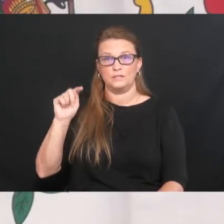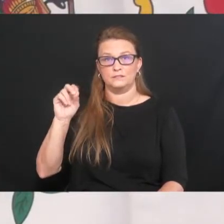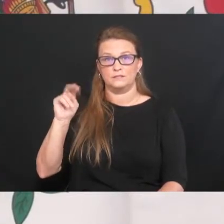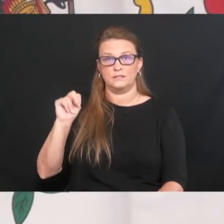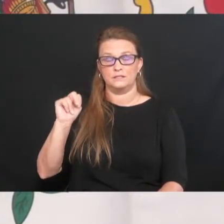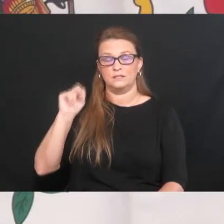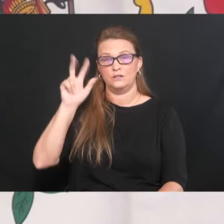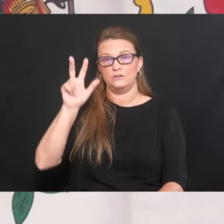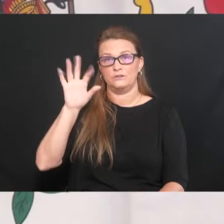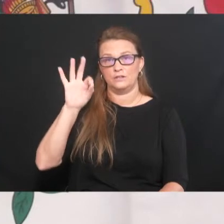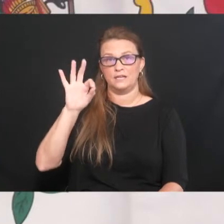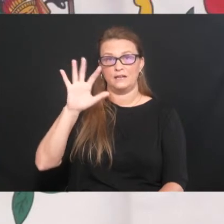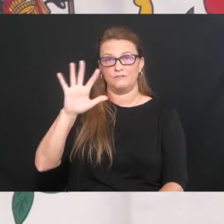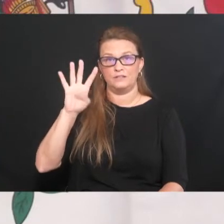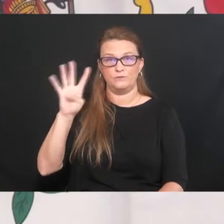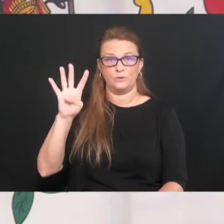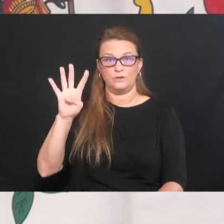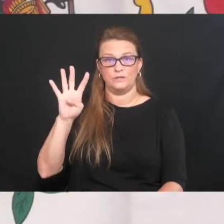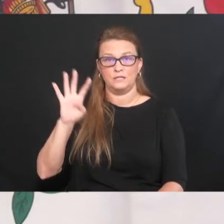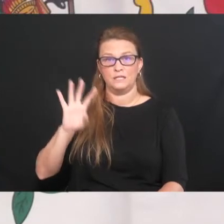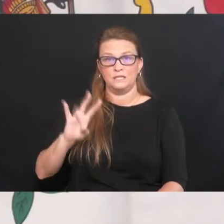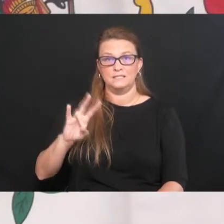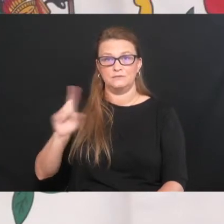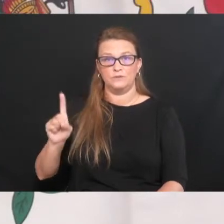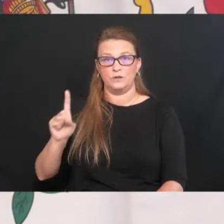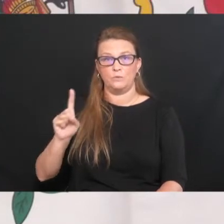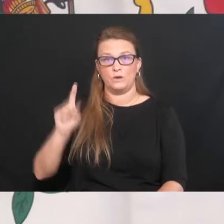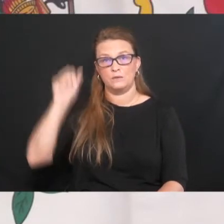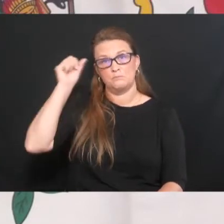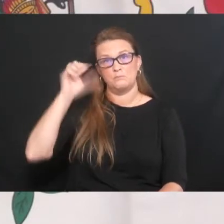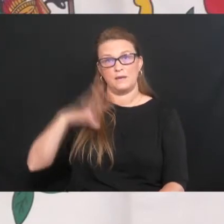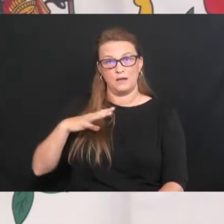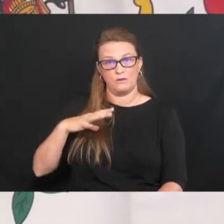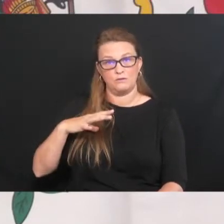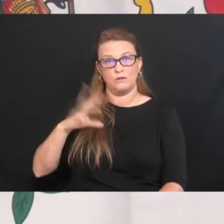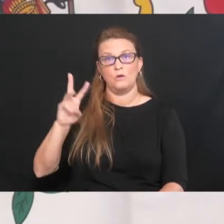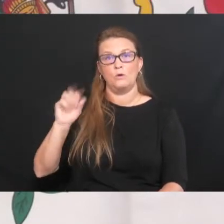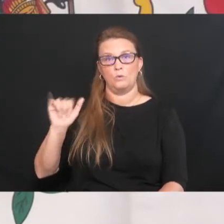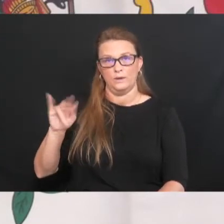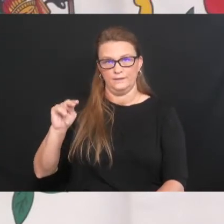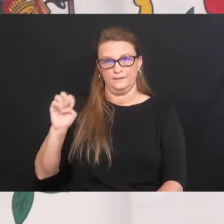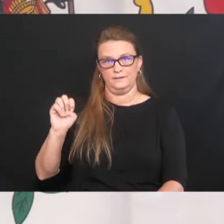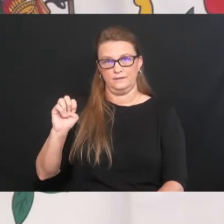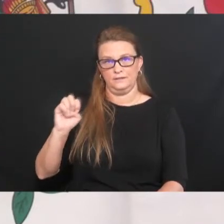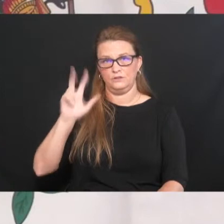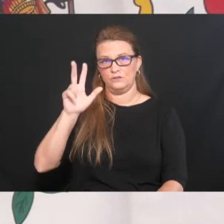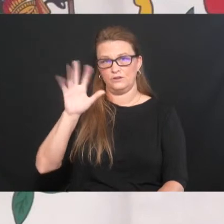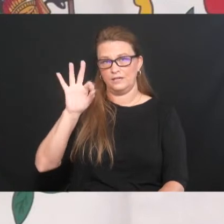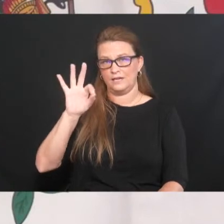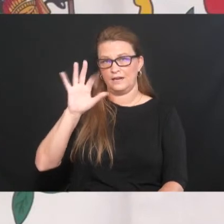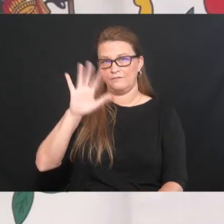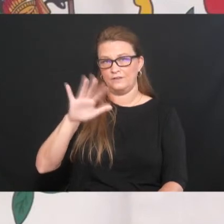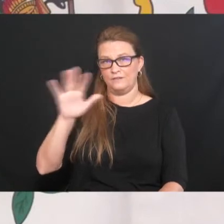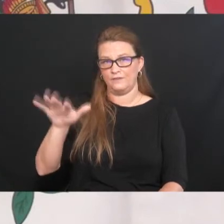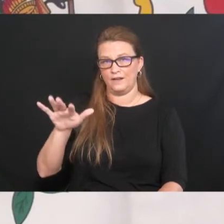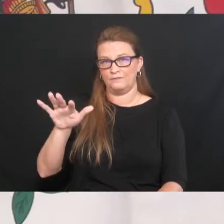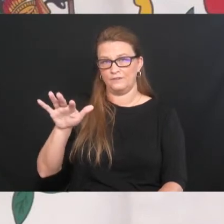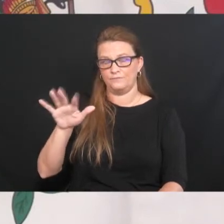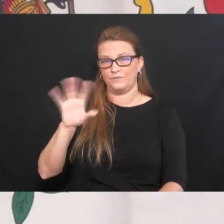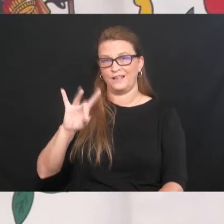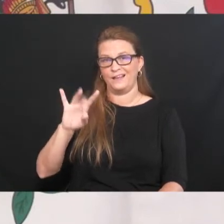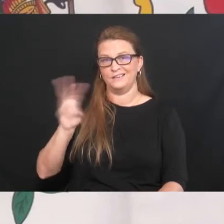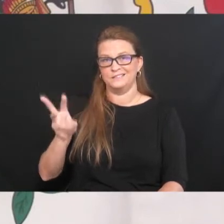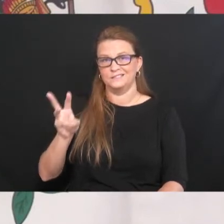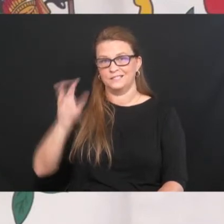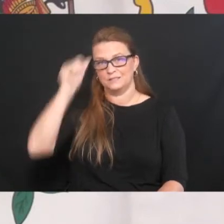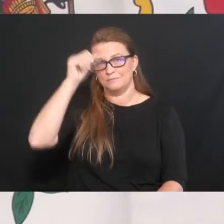The 3,954th death is a 71-year-old male from Wayne County. The 3,955th death is an